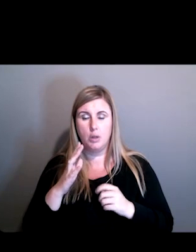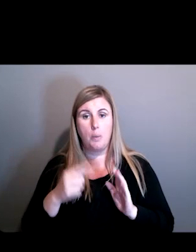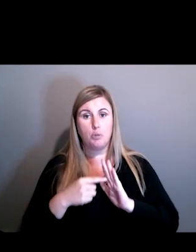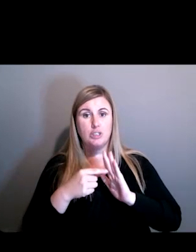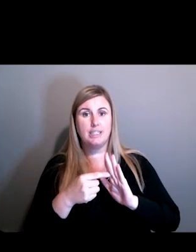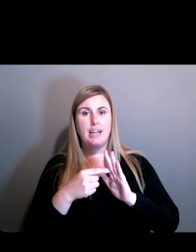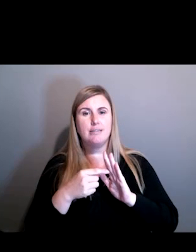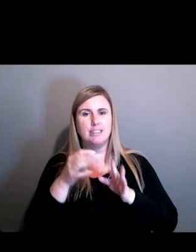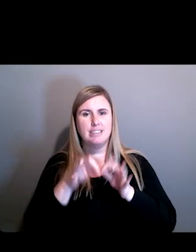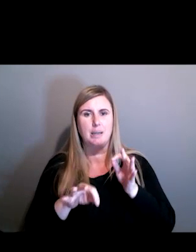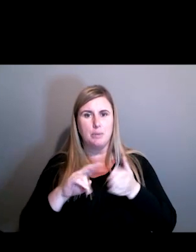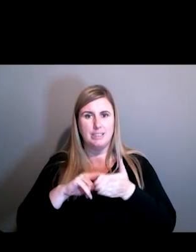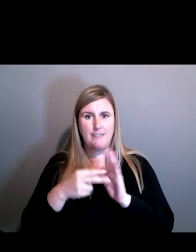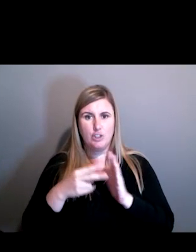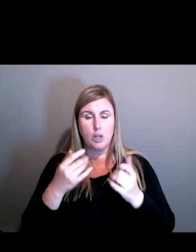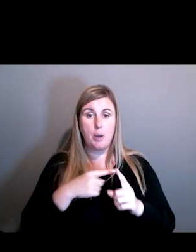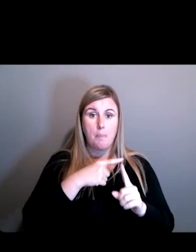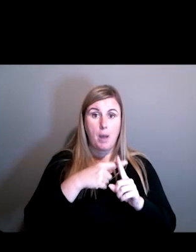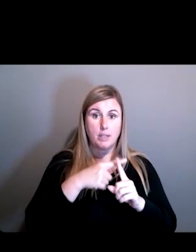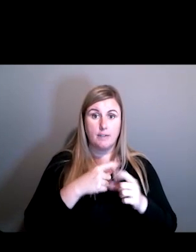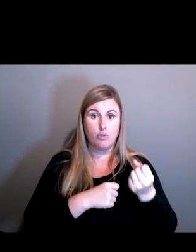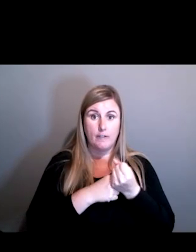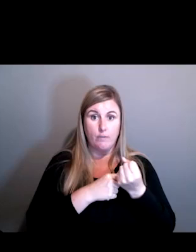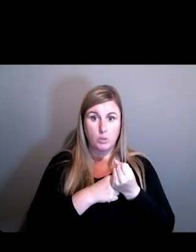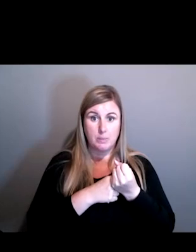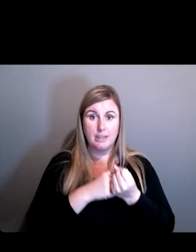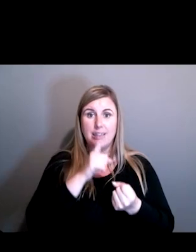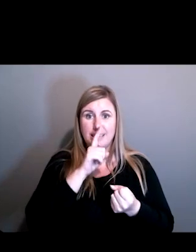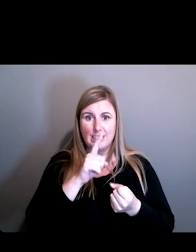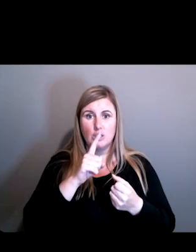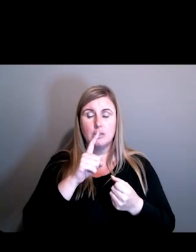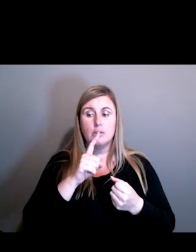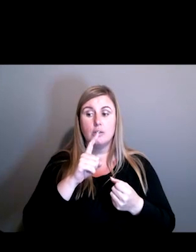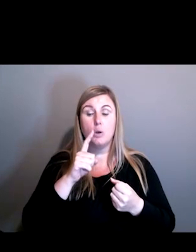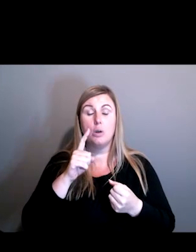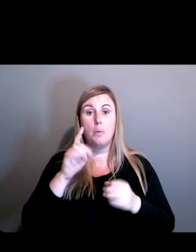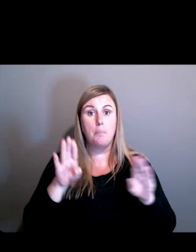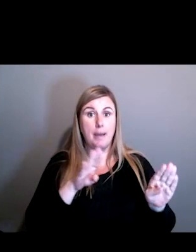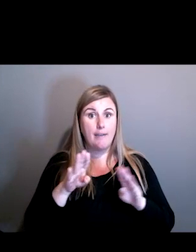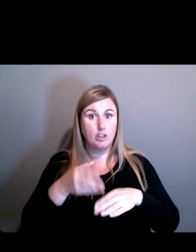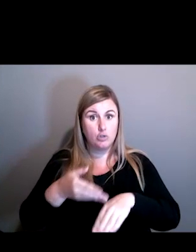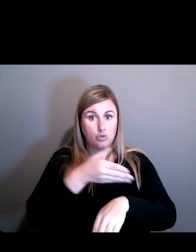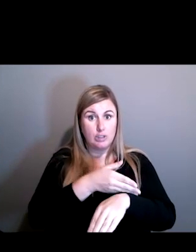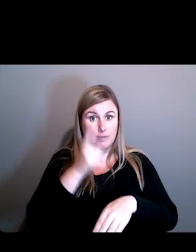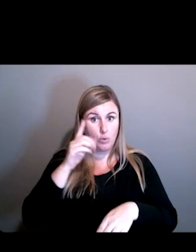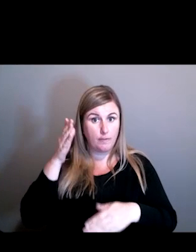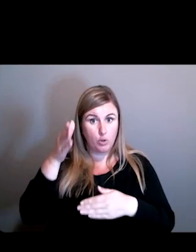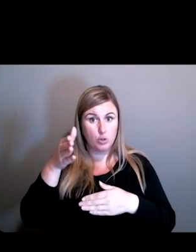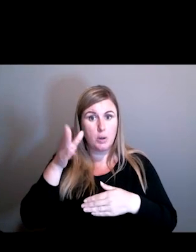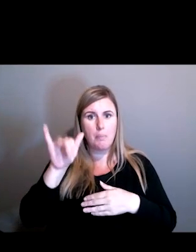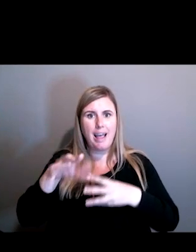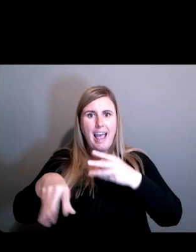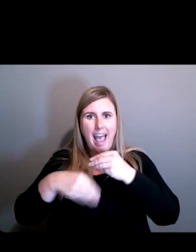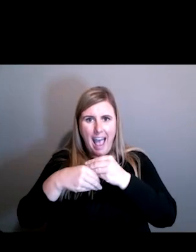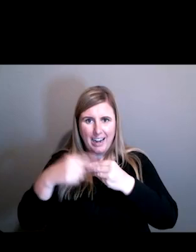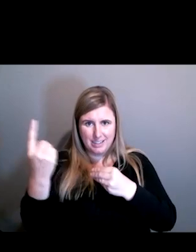just present a very simple definition right now. But positive reinforcement is when behavior is increased in the